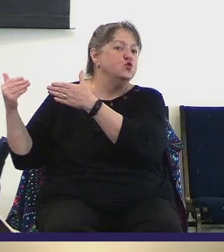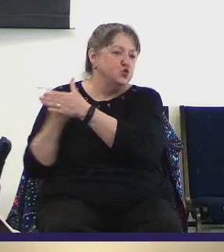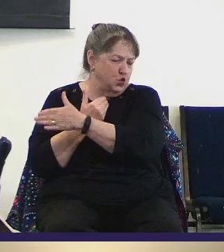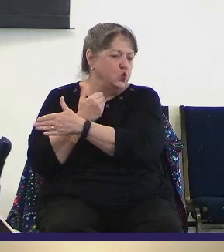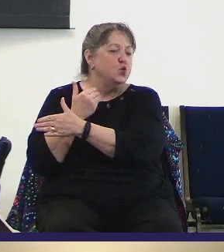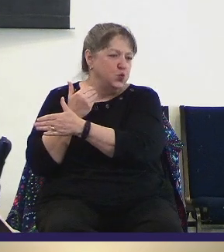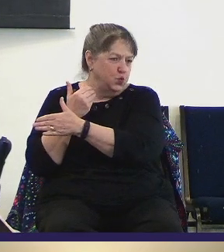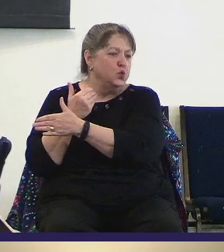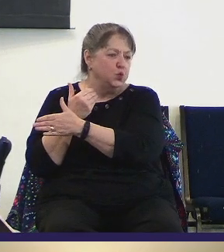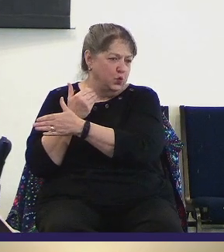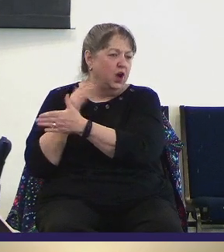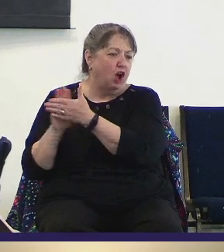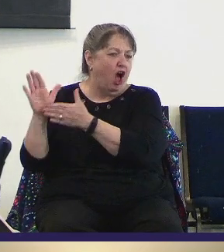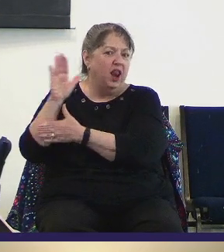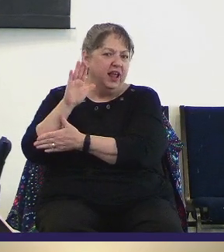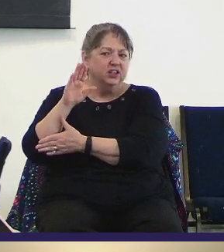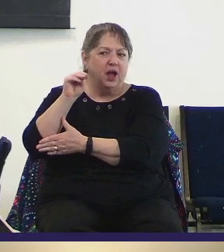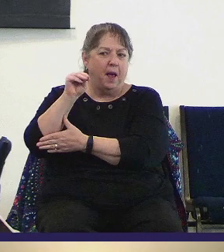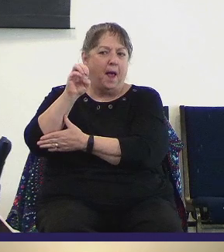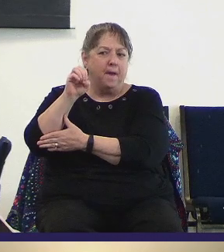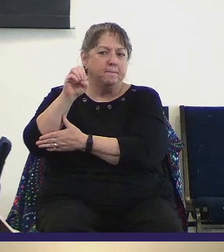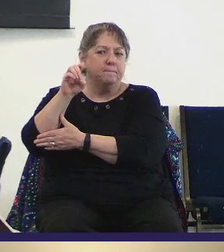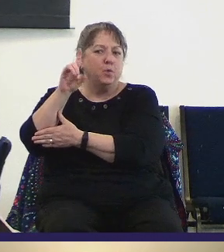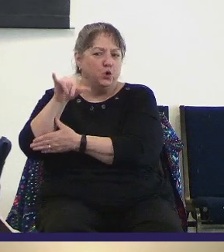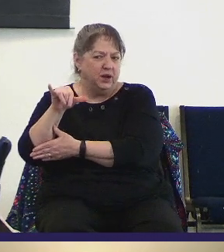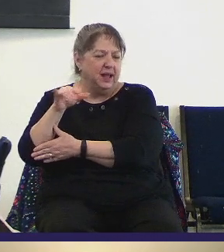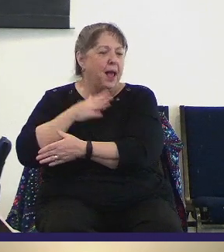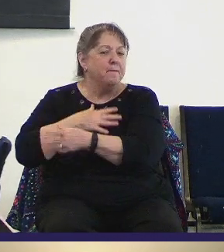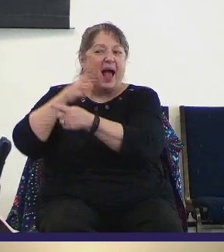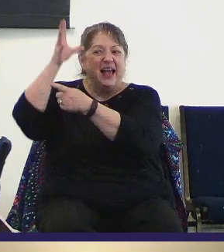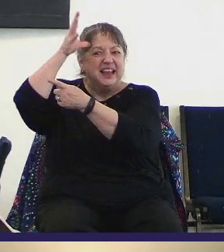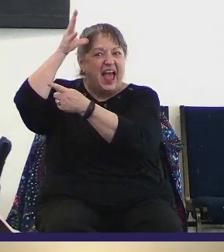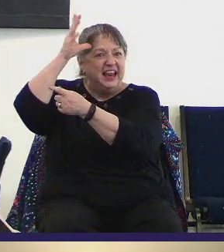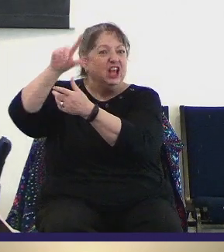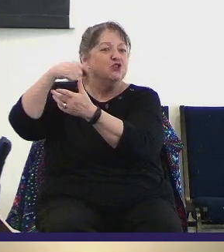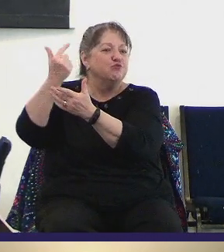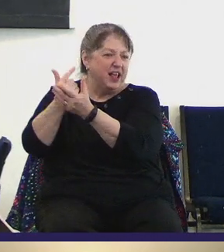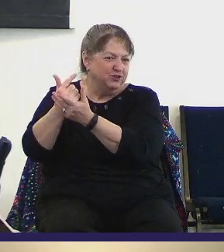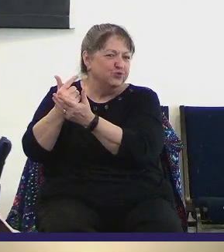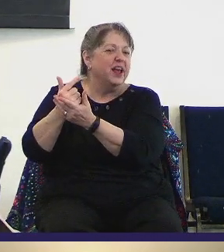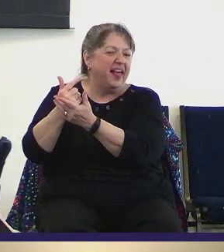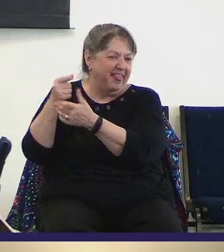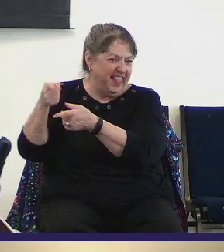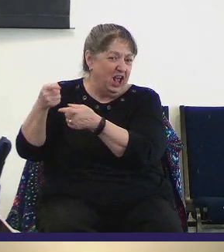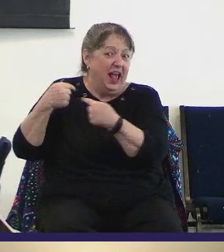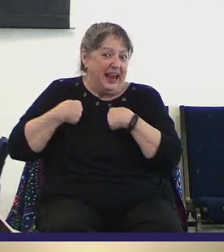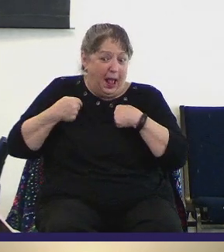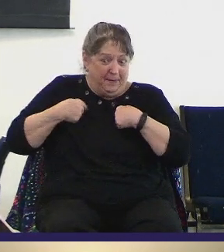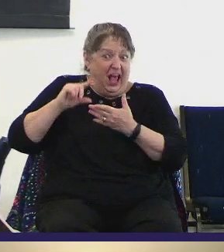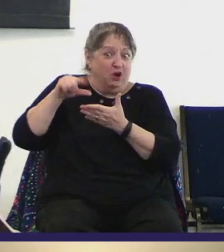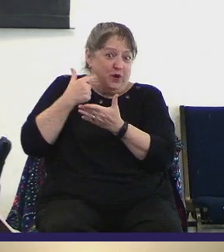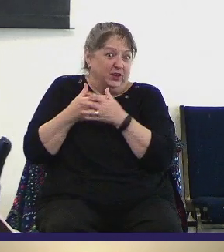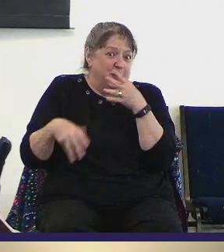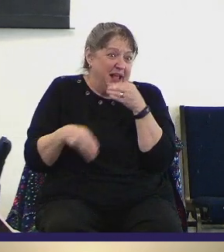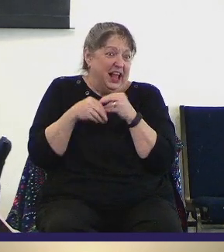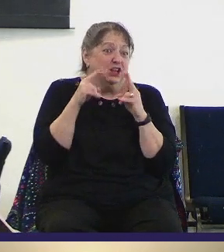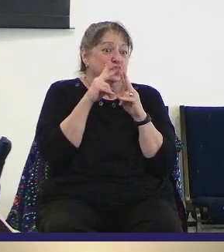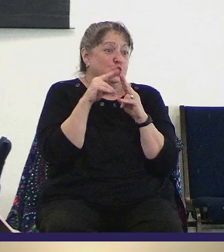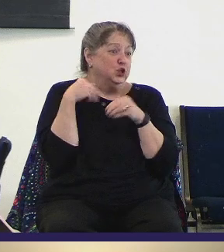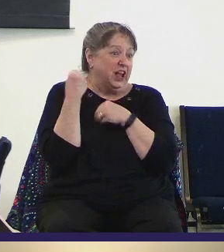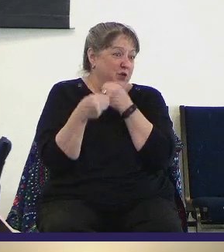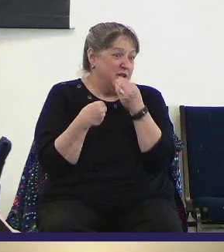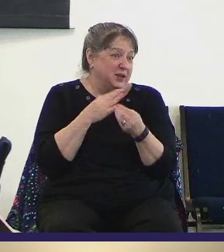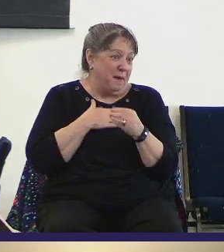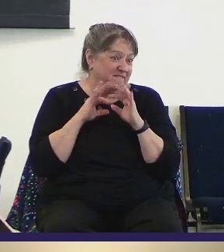generations that have graduated from Moody Bible Institute. That's an amazing accomplishment, and I'm so blessed to be able to share that with you.